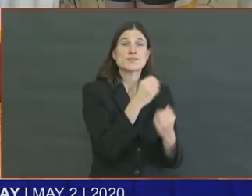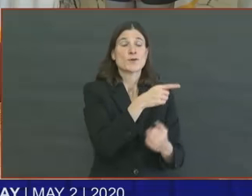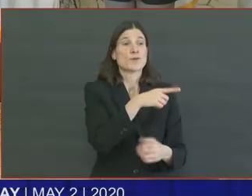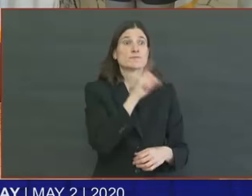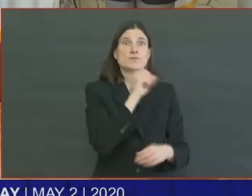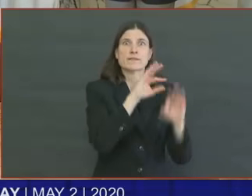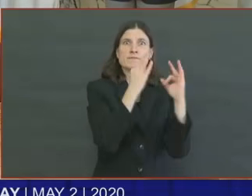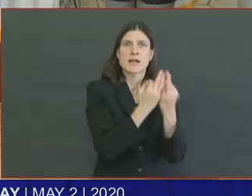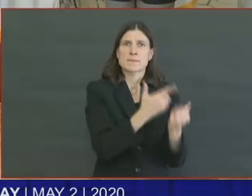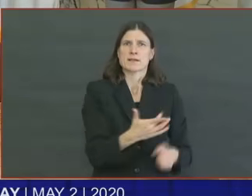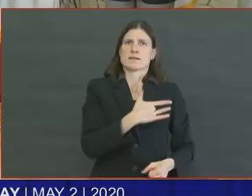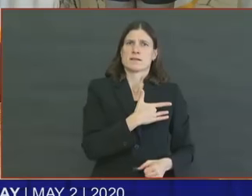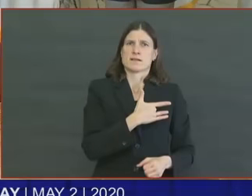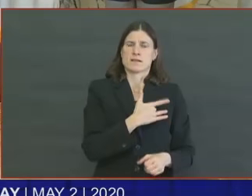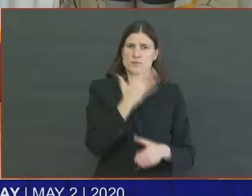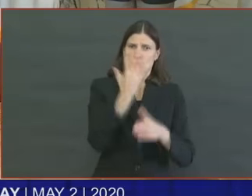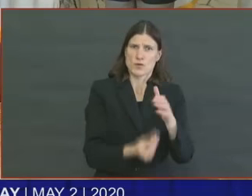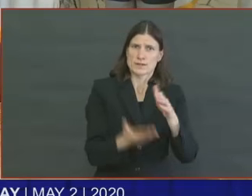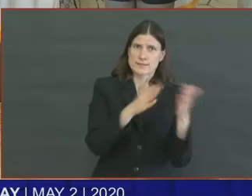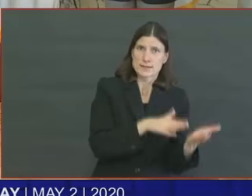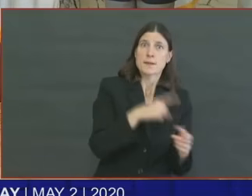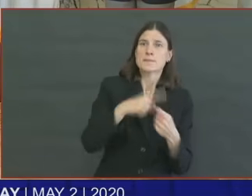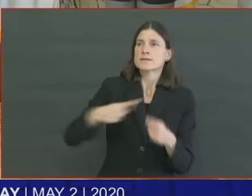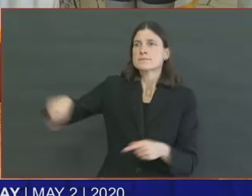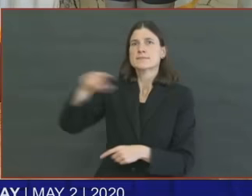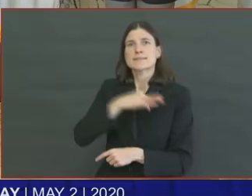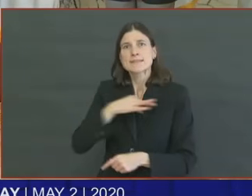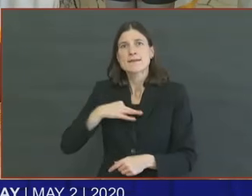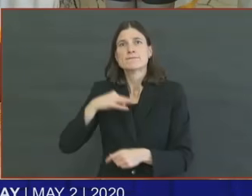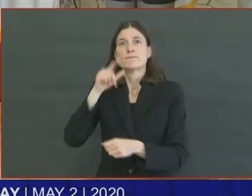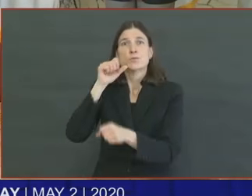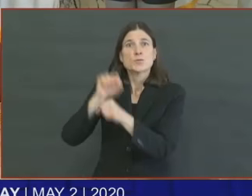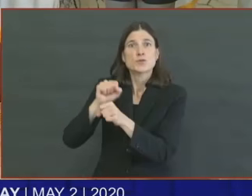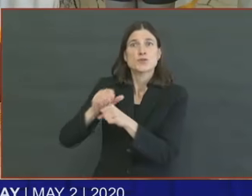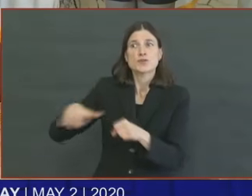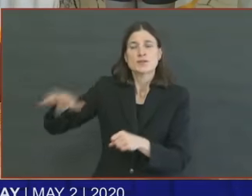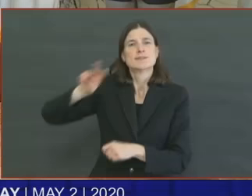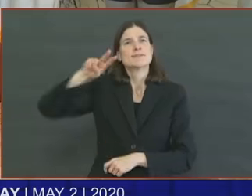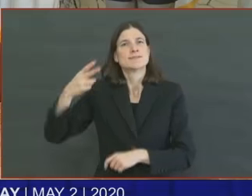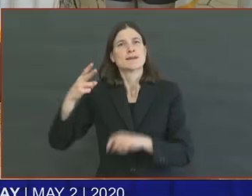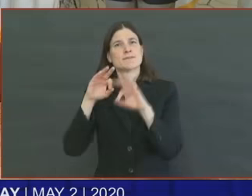them. So we recognize that there are a bunch of people who are